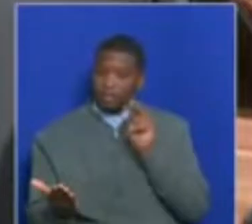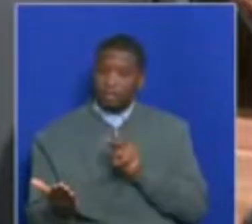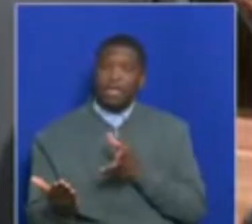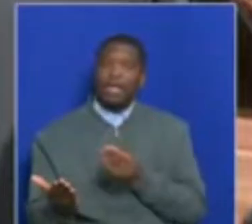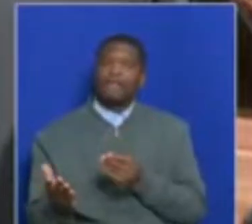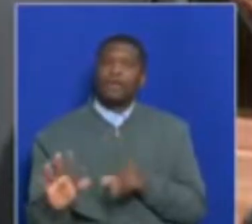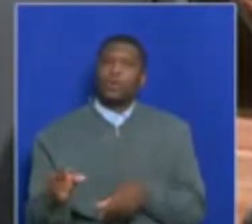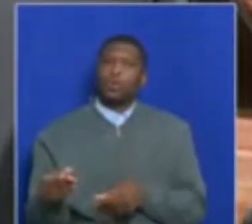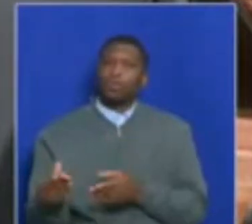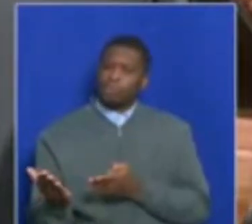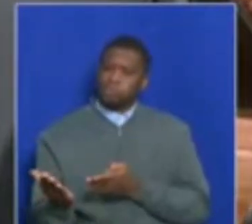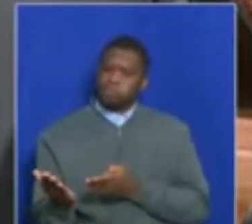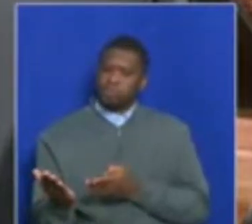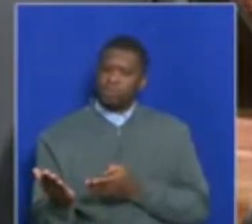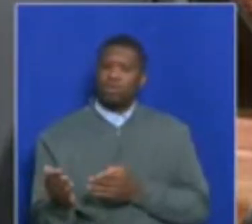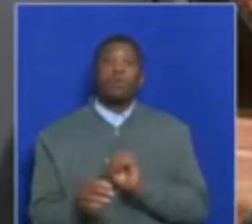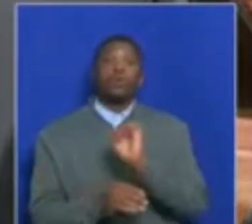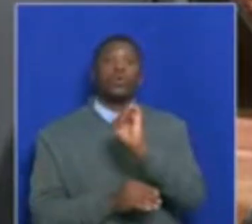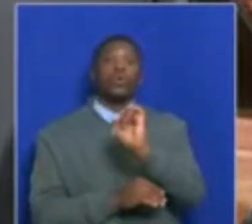curriculum vitae.